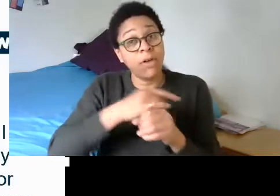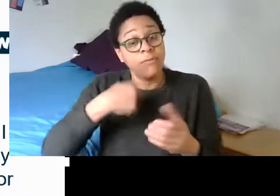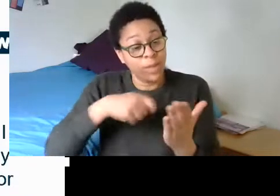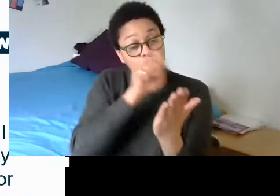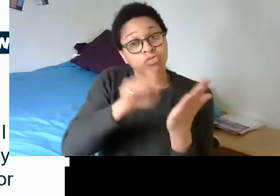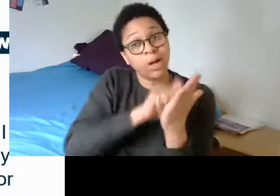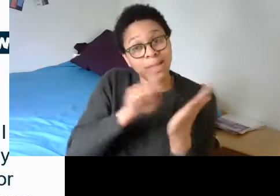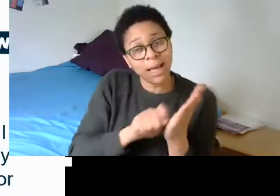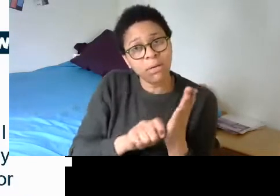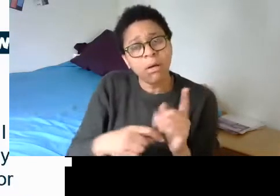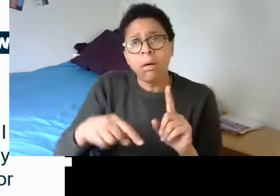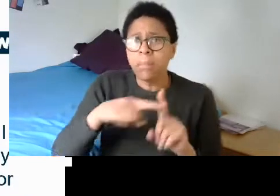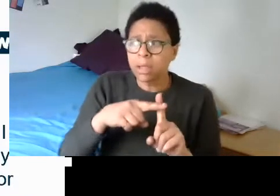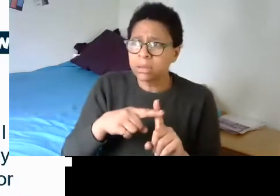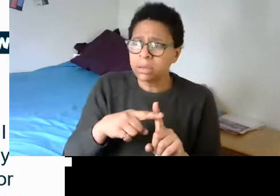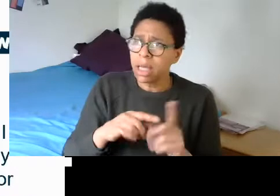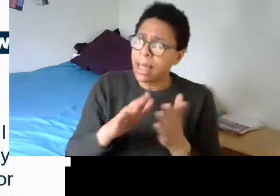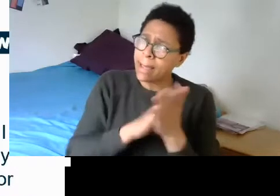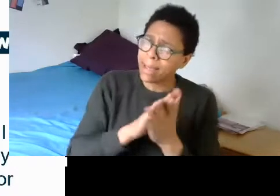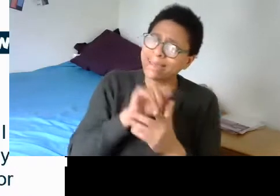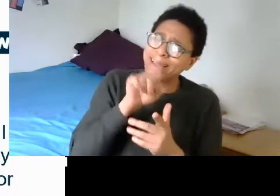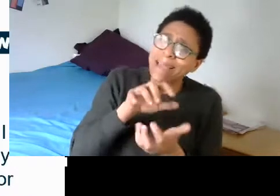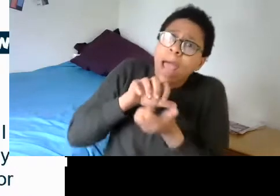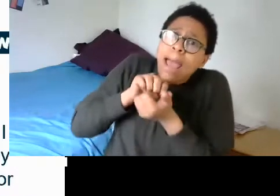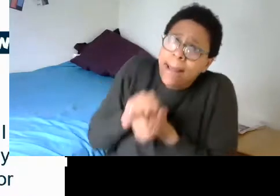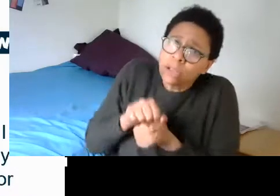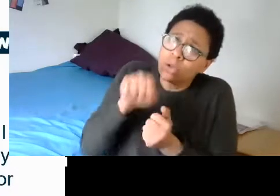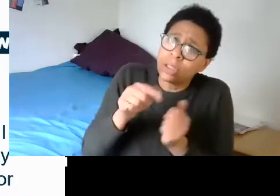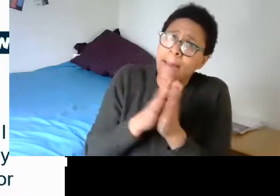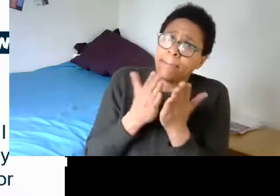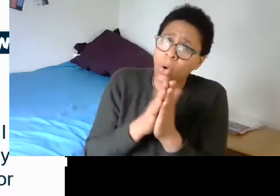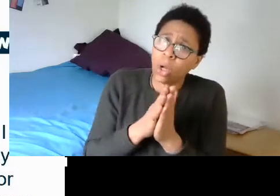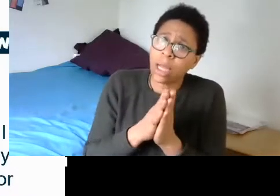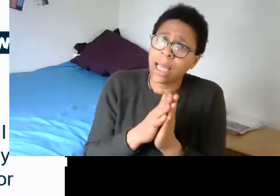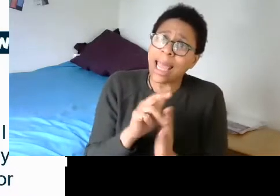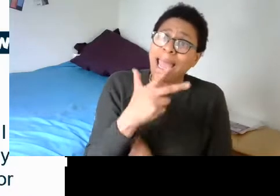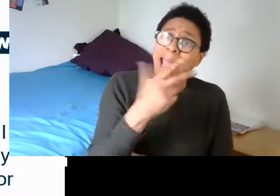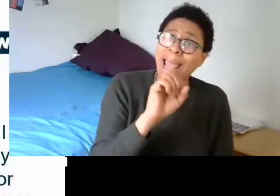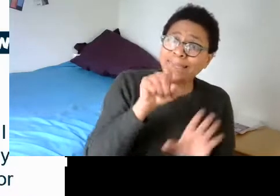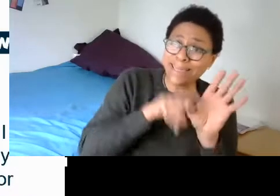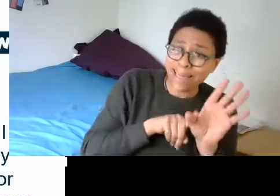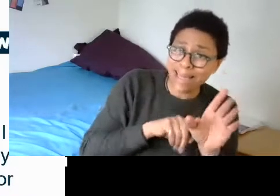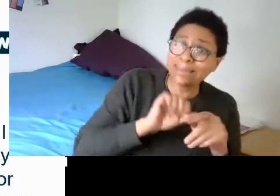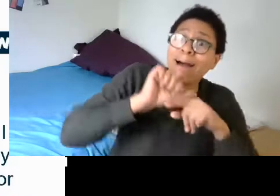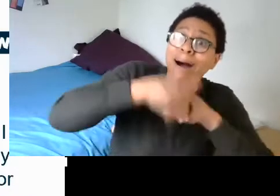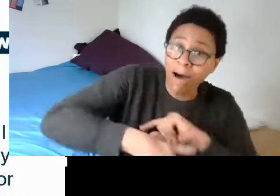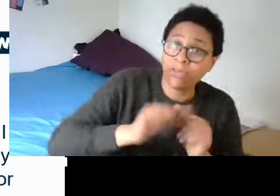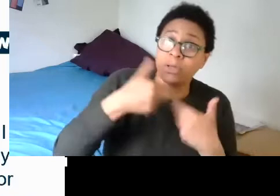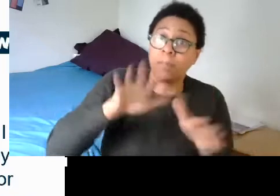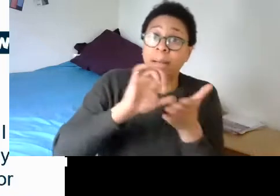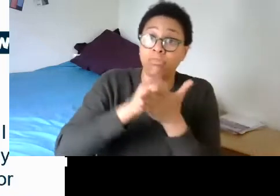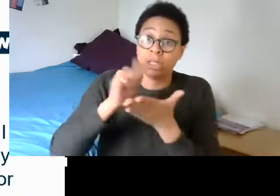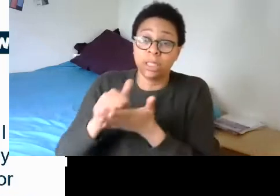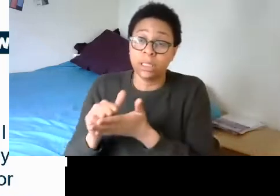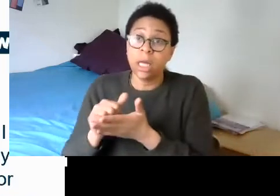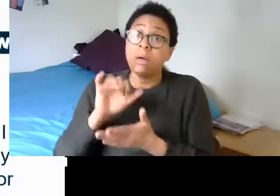remained kept and how long they were used for. Cook was writing this book 80 years after it had been printed. So he